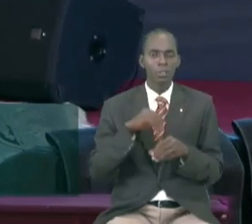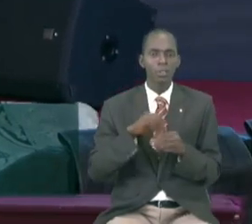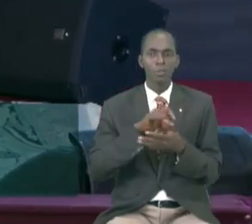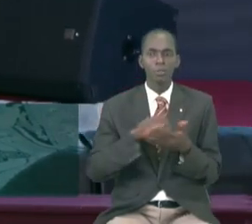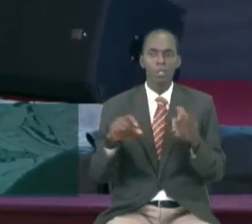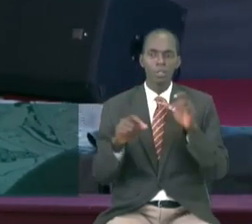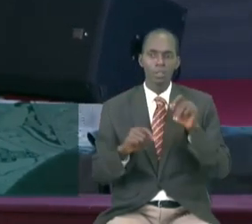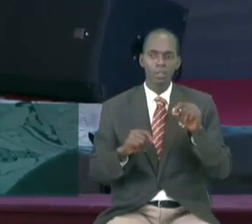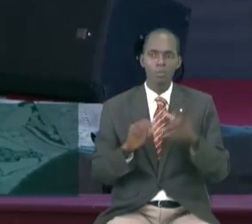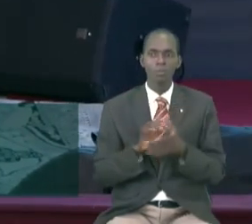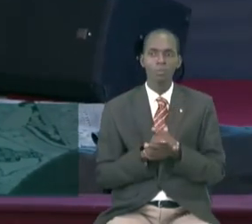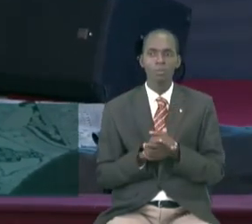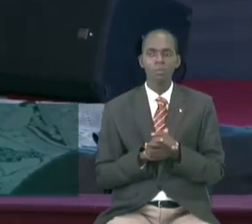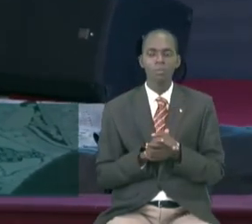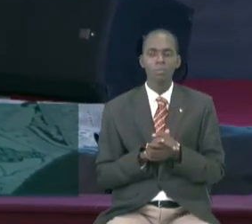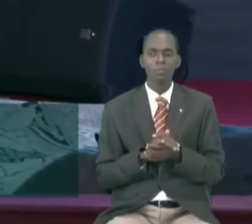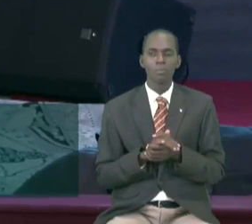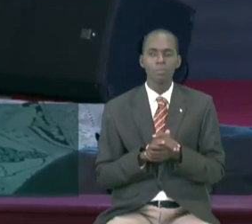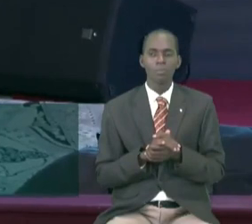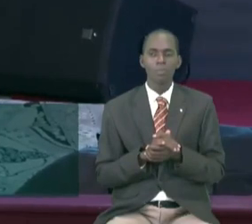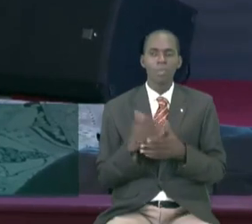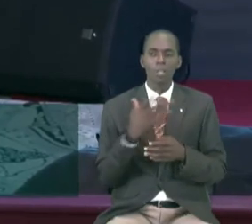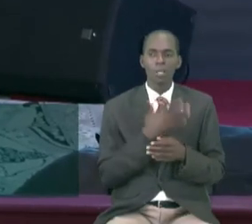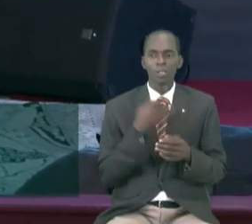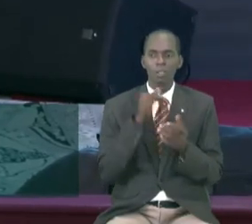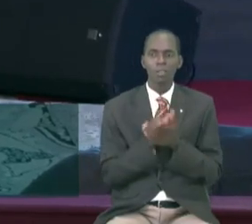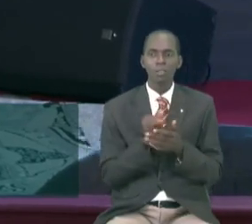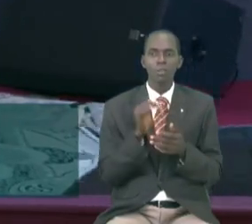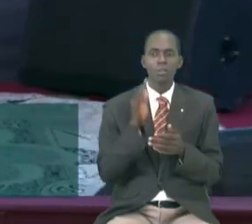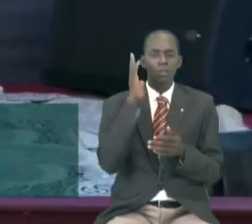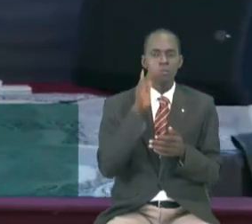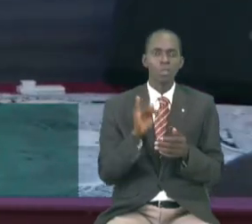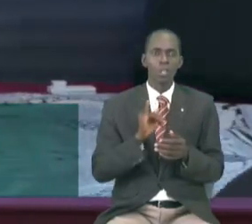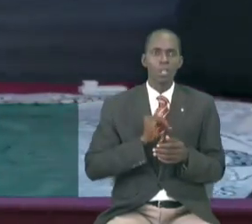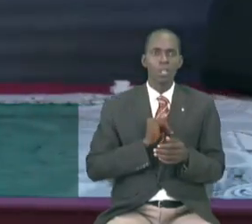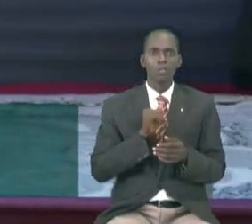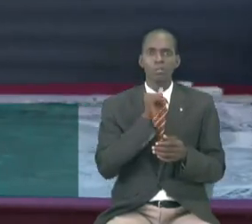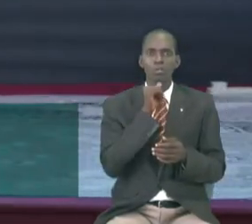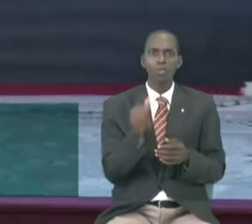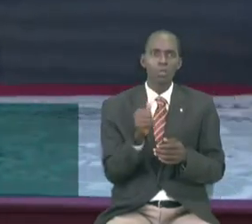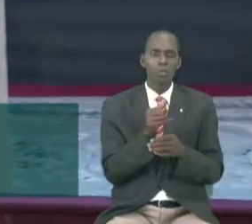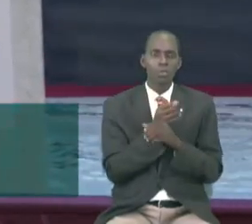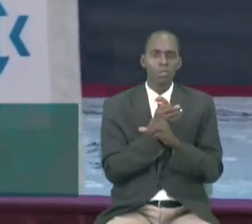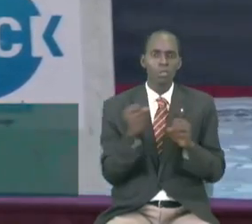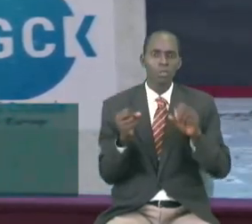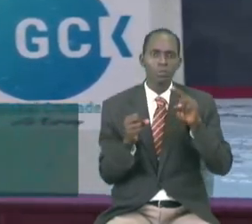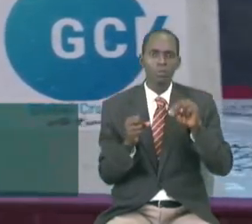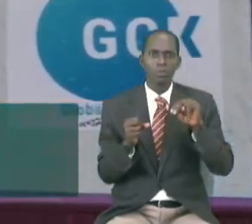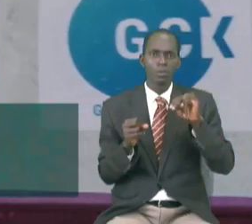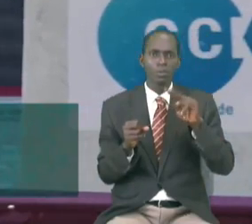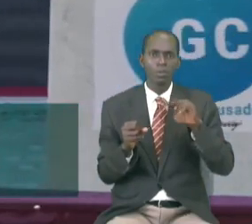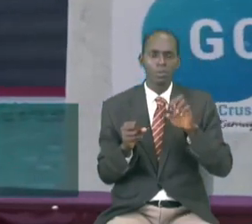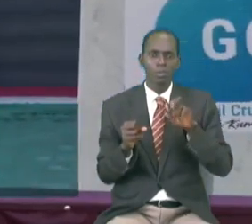permission to do that? Should I not spare Nineveh? Do I need your consent, your agreement before I can